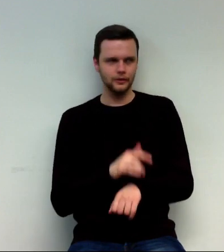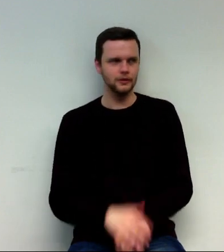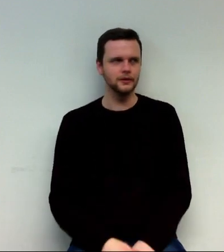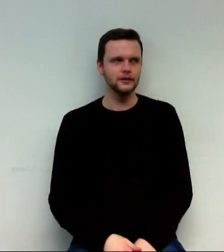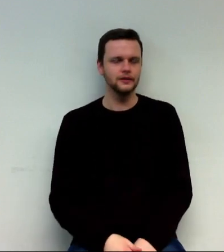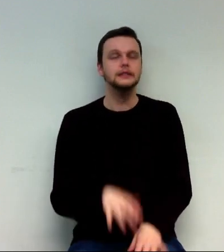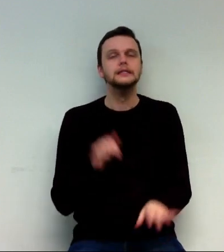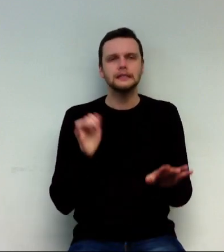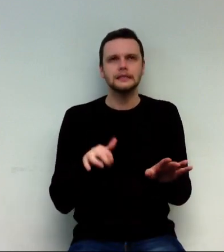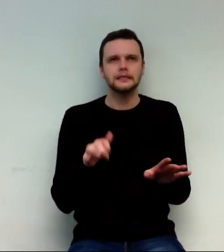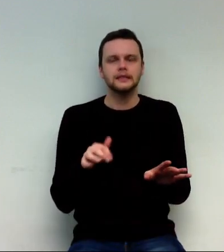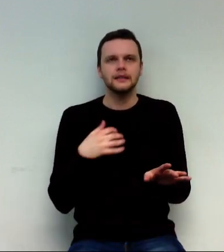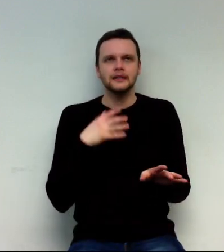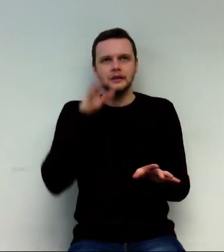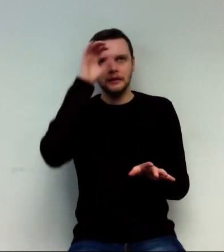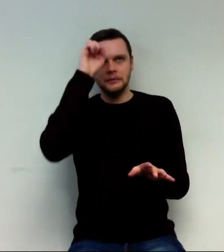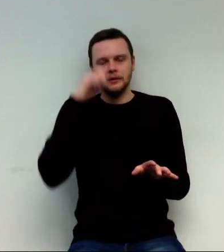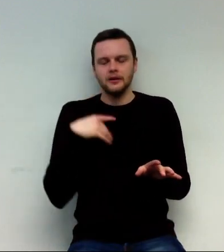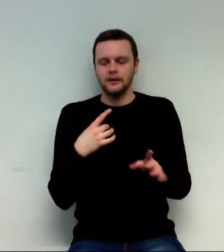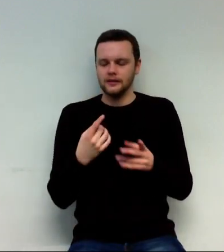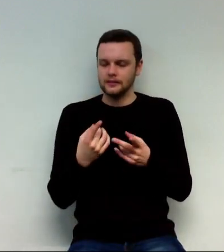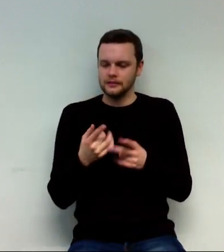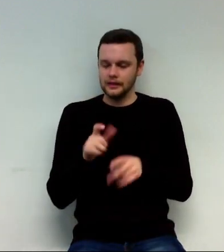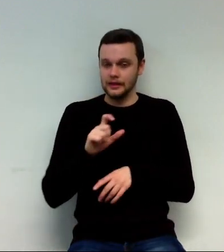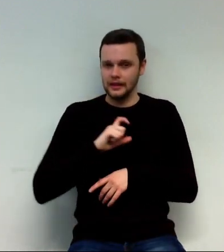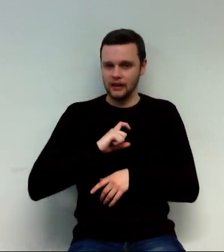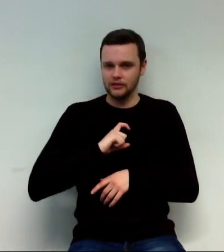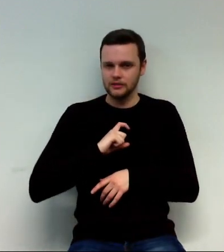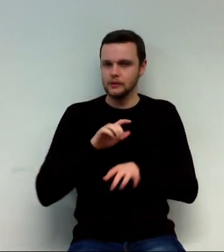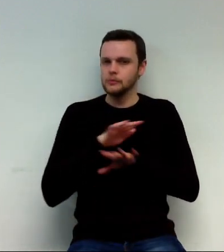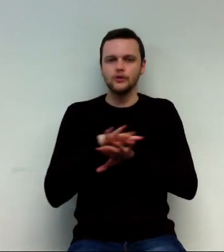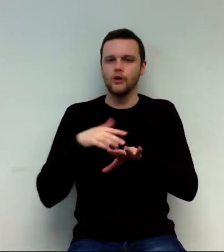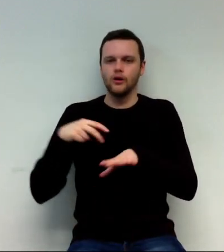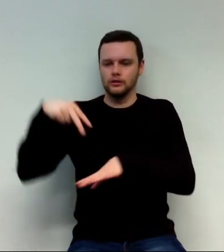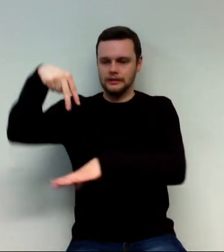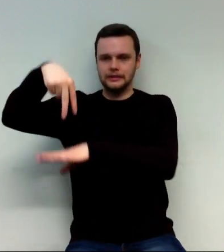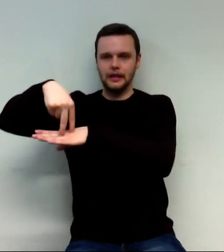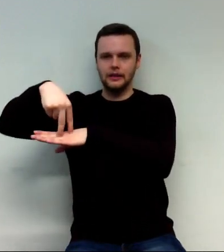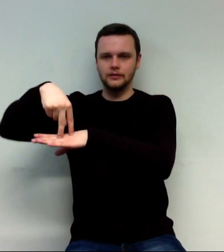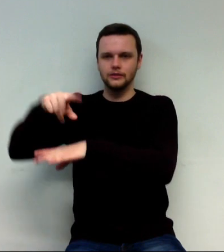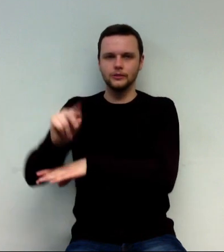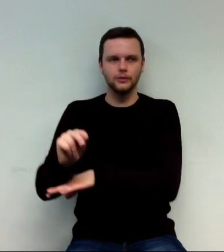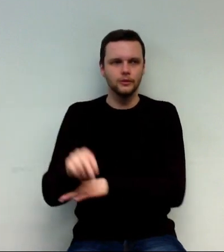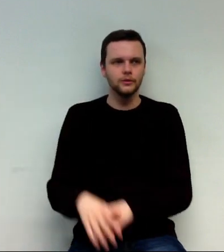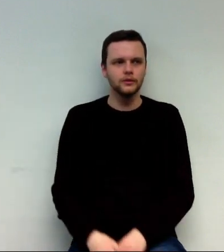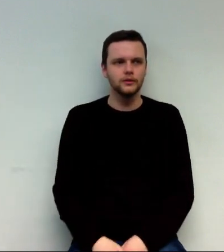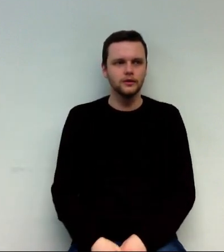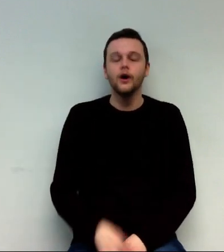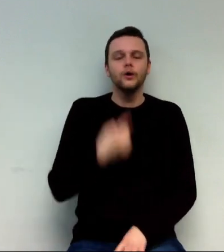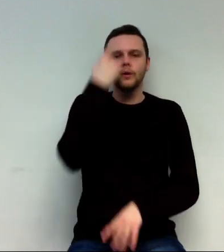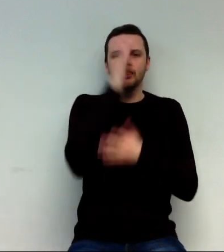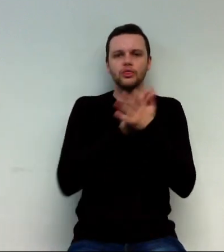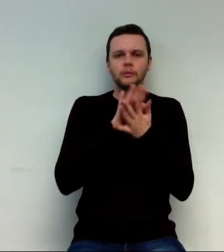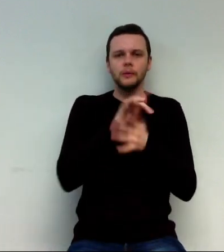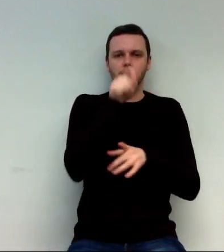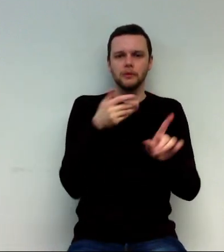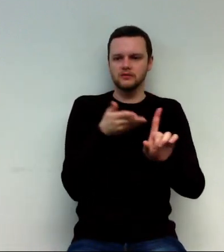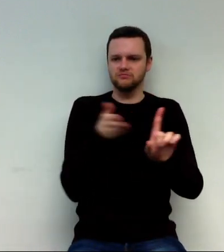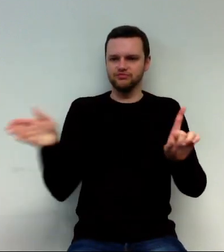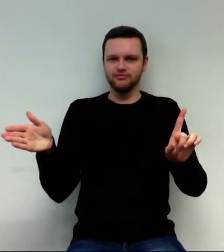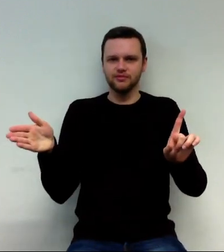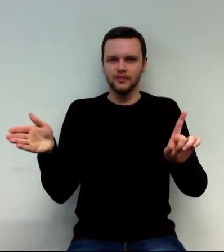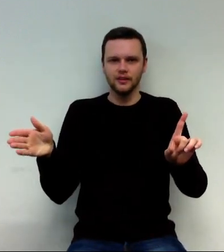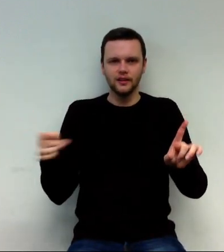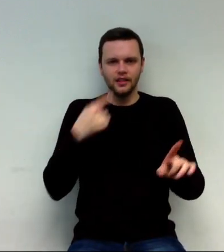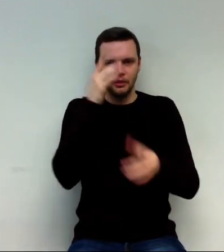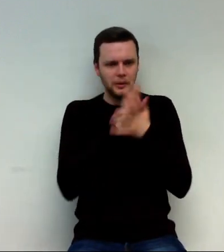audio describer was a character, but not on the stage. Oh, I thought you meant someone had gone rogue. No, I thought you meant really